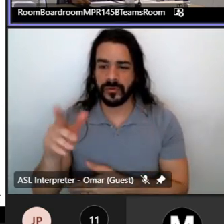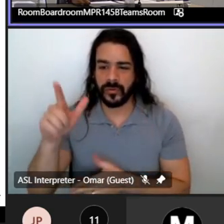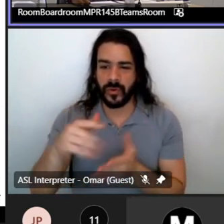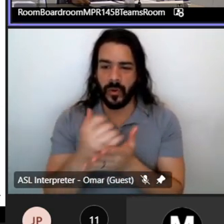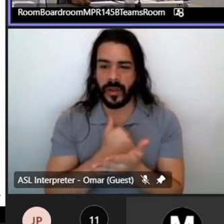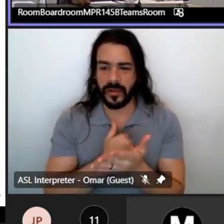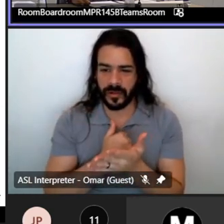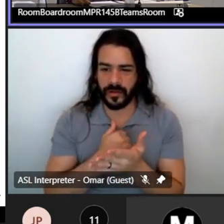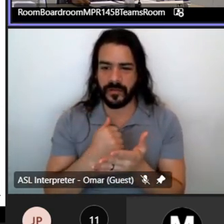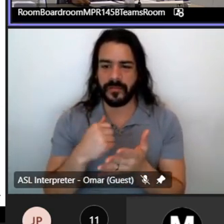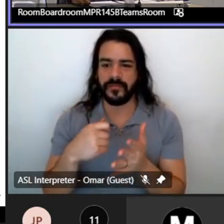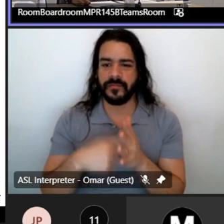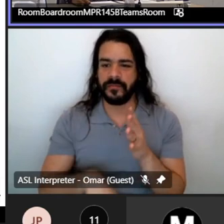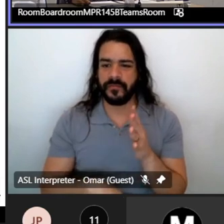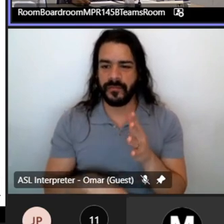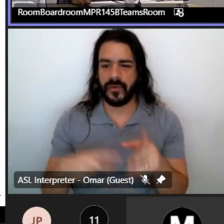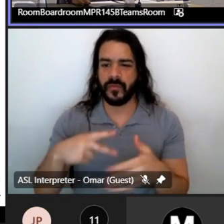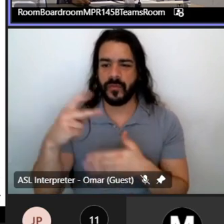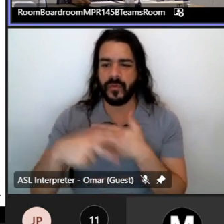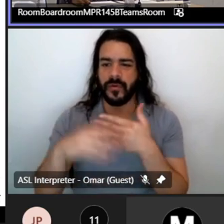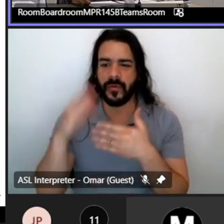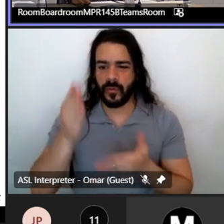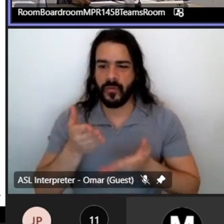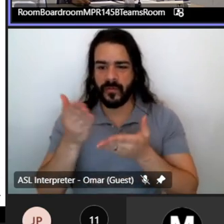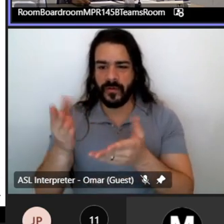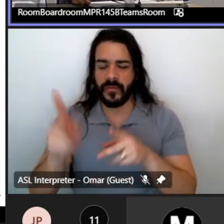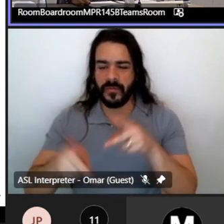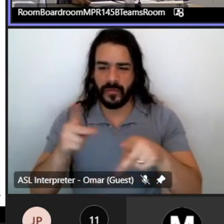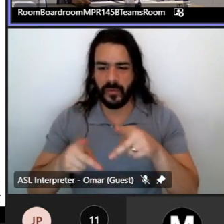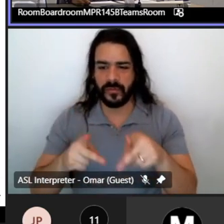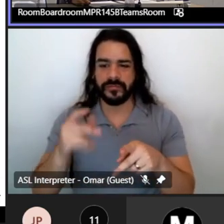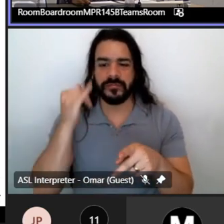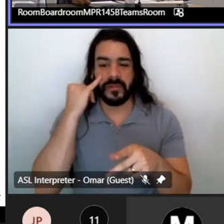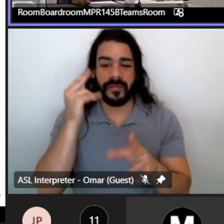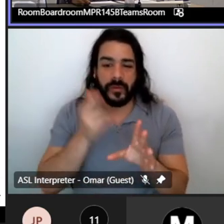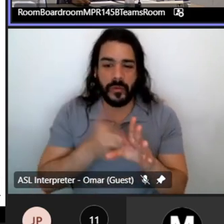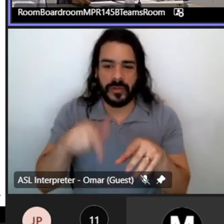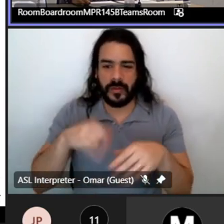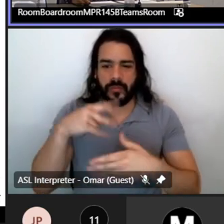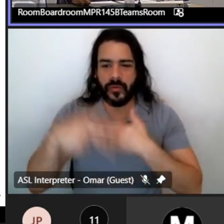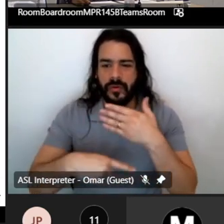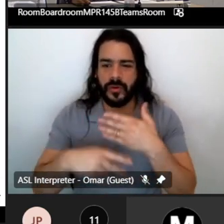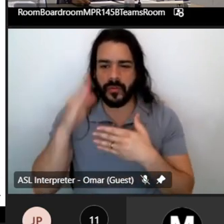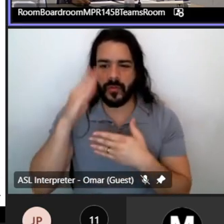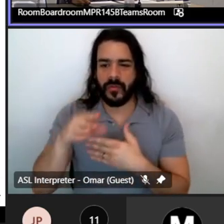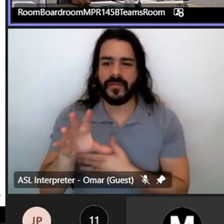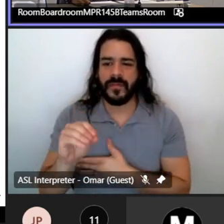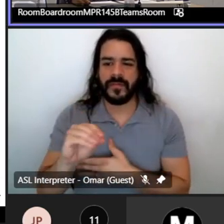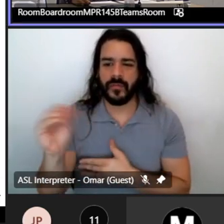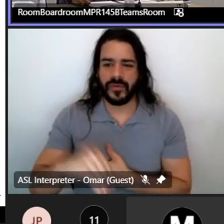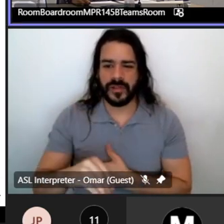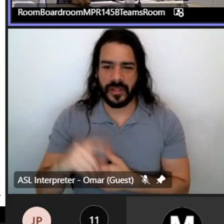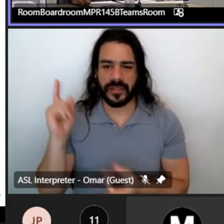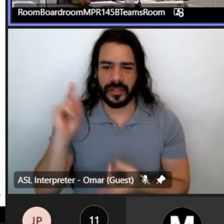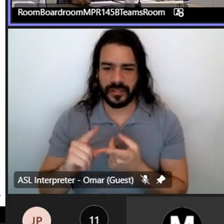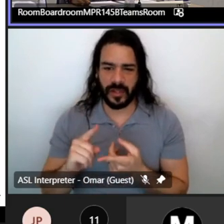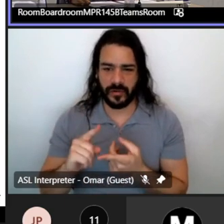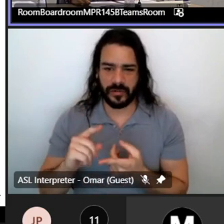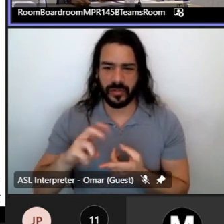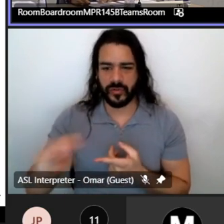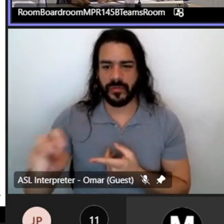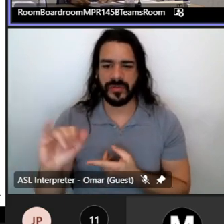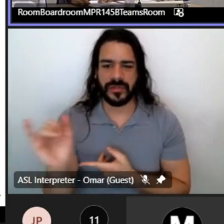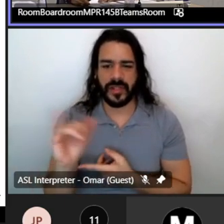The proposed low-income fare program would provide customers enrolled in SNAP a 50% discount on